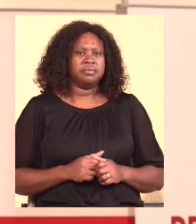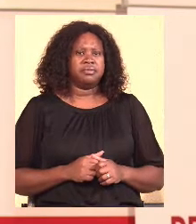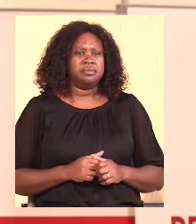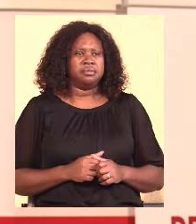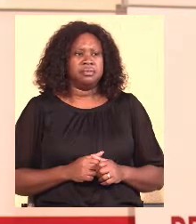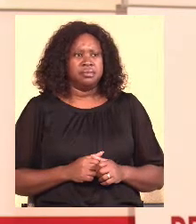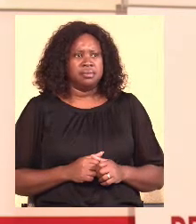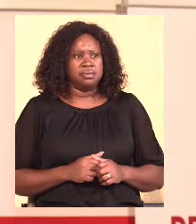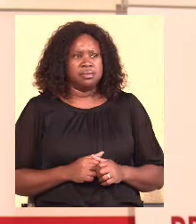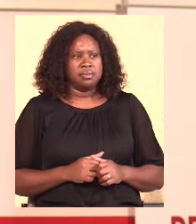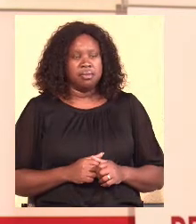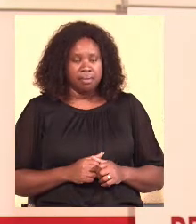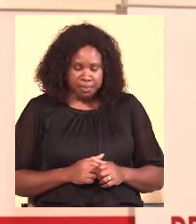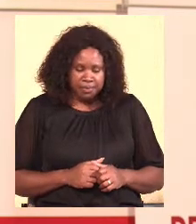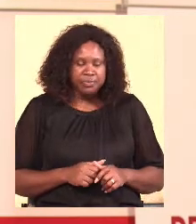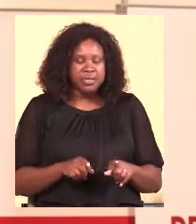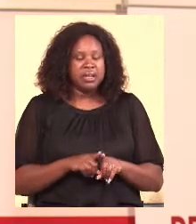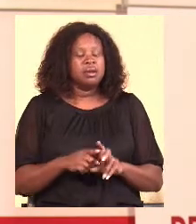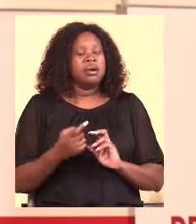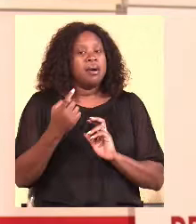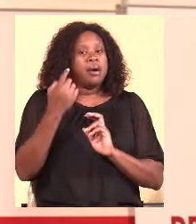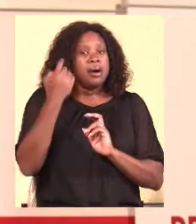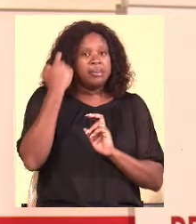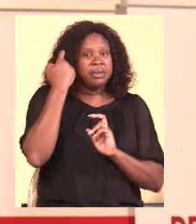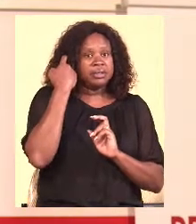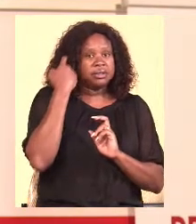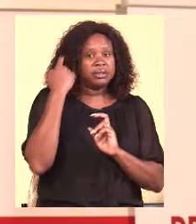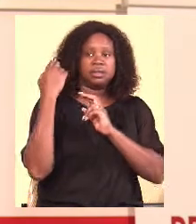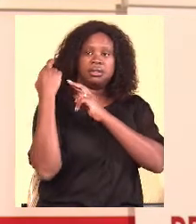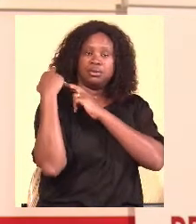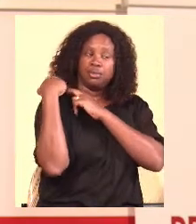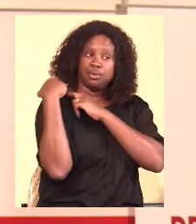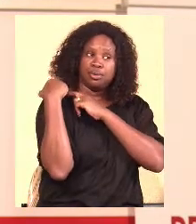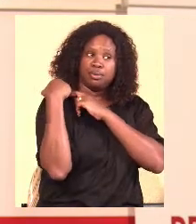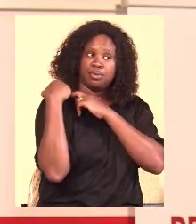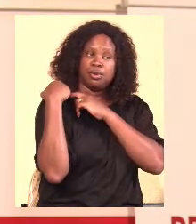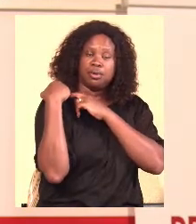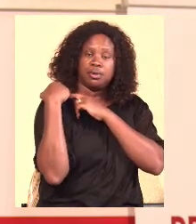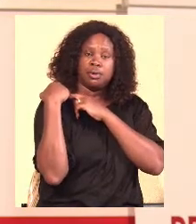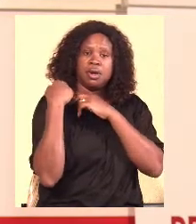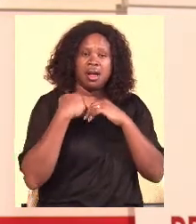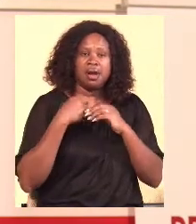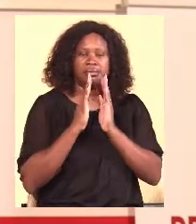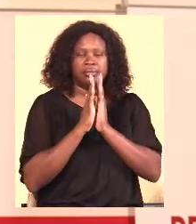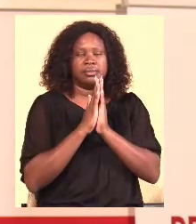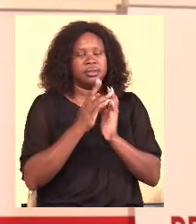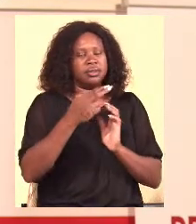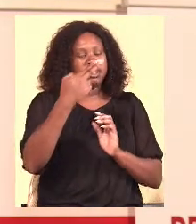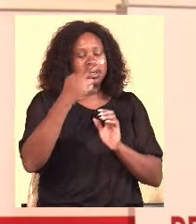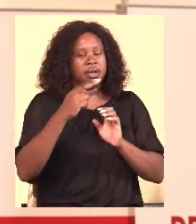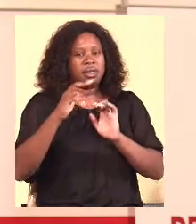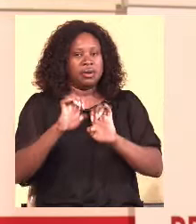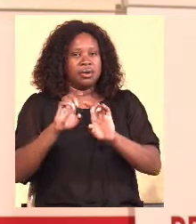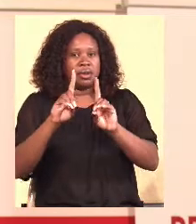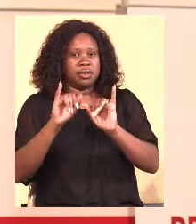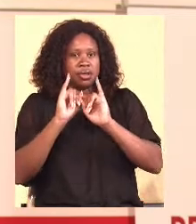As a minister responsible for the sector, I urge the higher education institutions with the